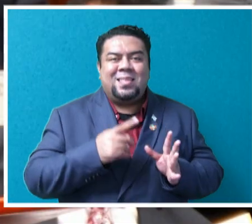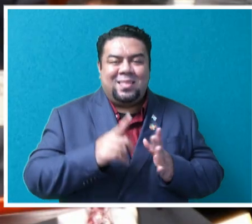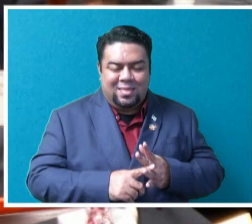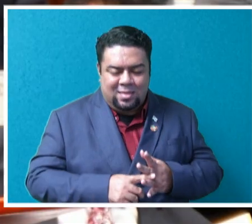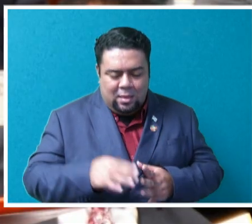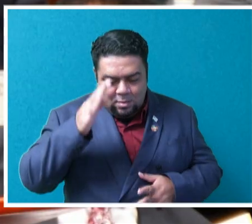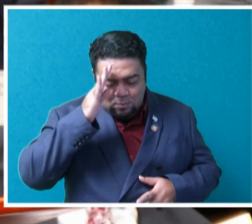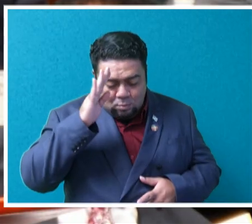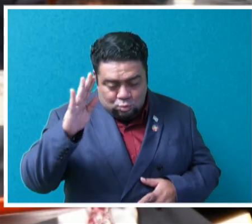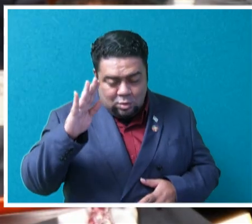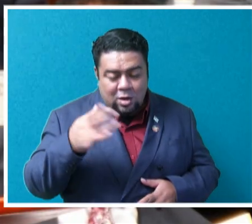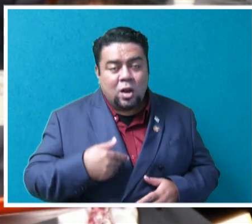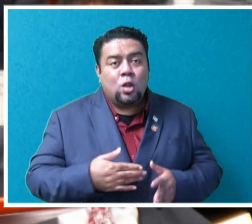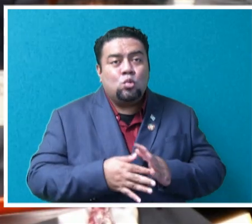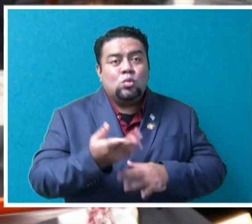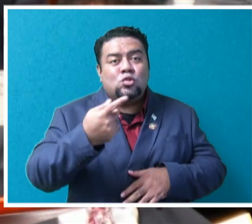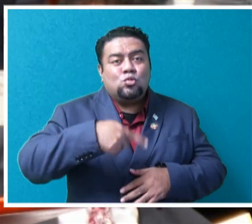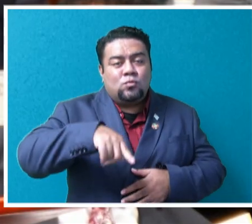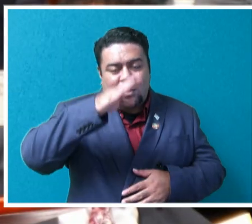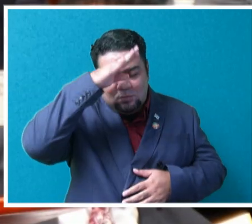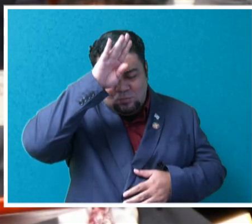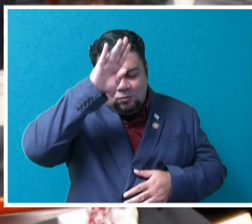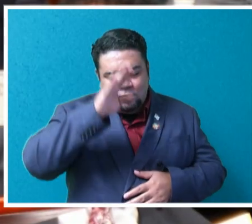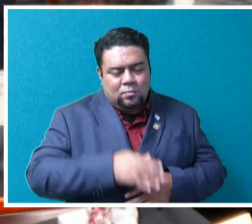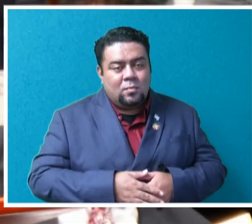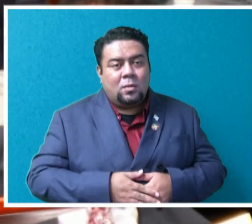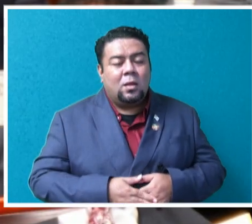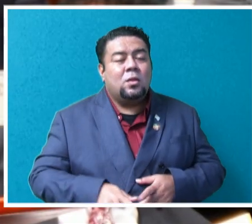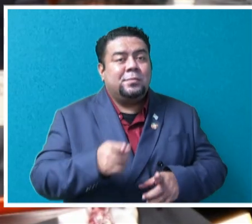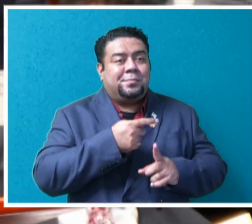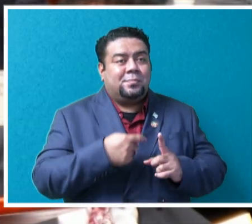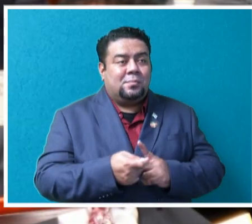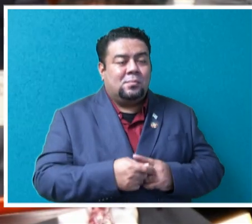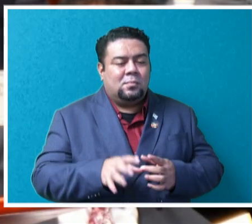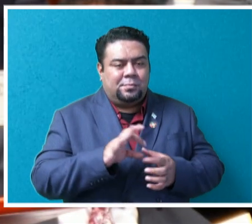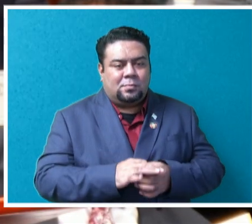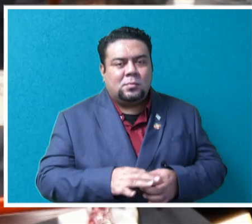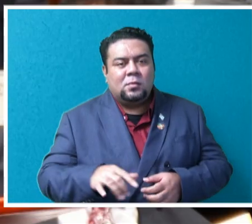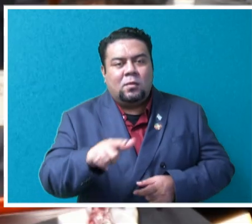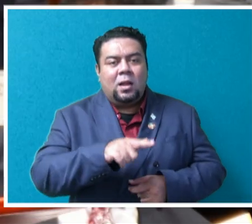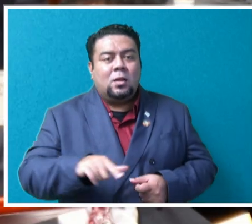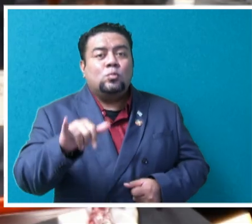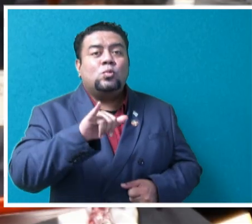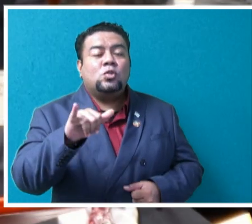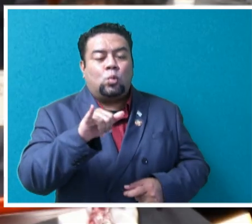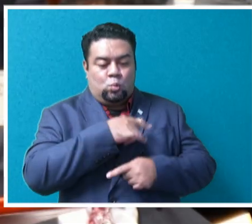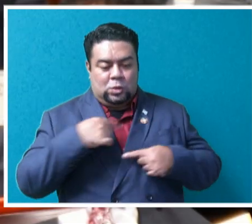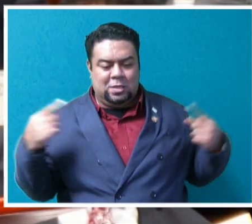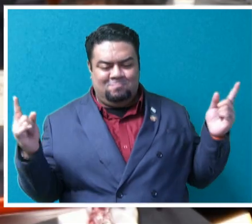kanang turangan at isuwa, the traditional custodians of the land on which we meet